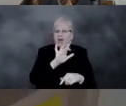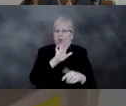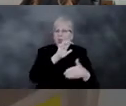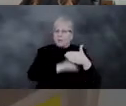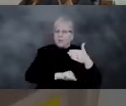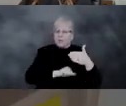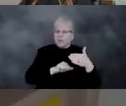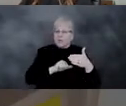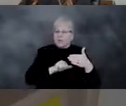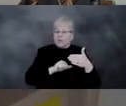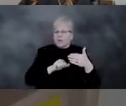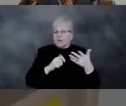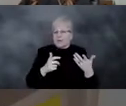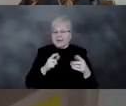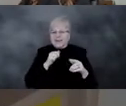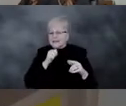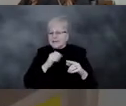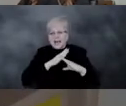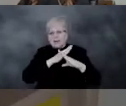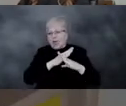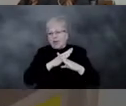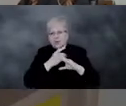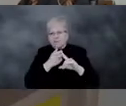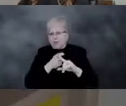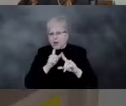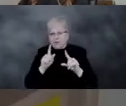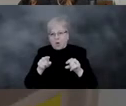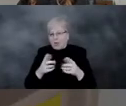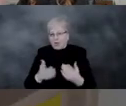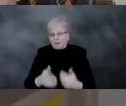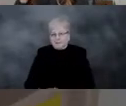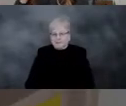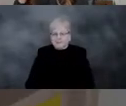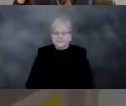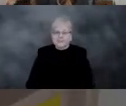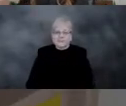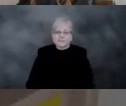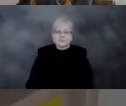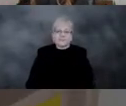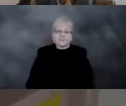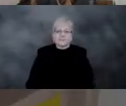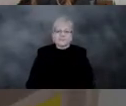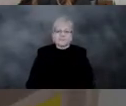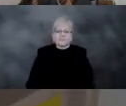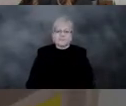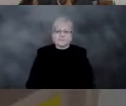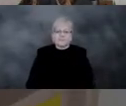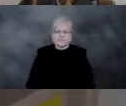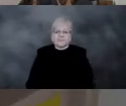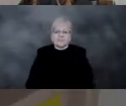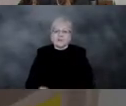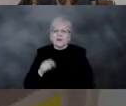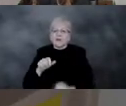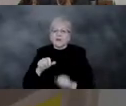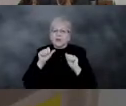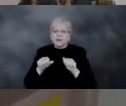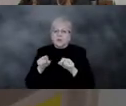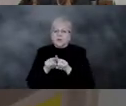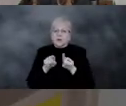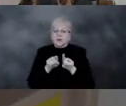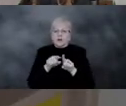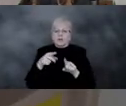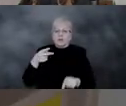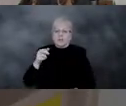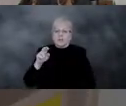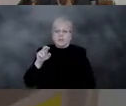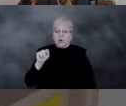or not. One other option you have is hearting each things which will add it to your favorites.